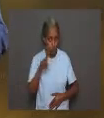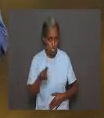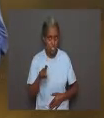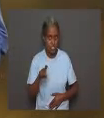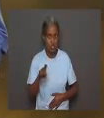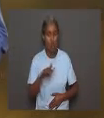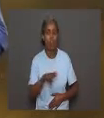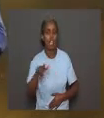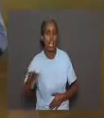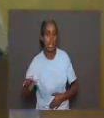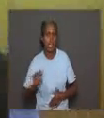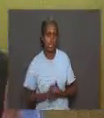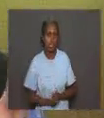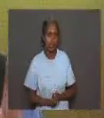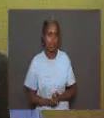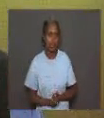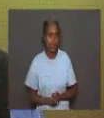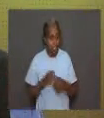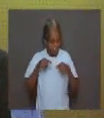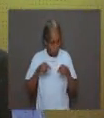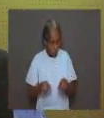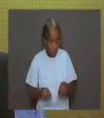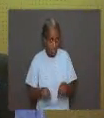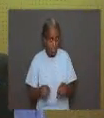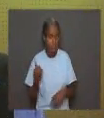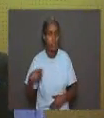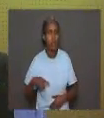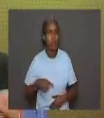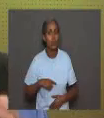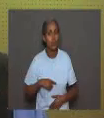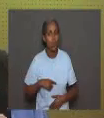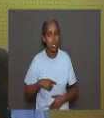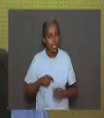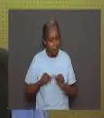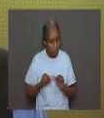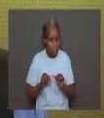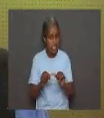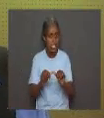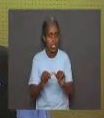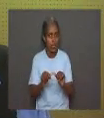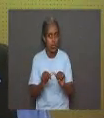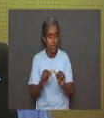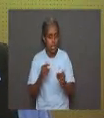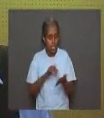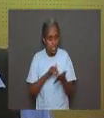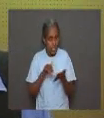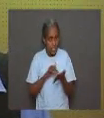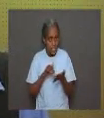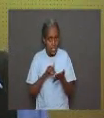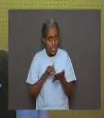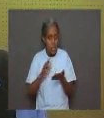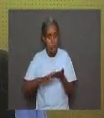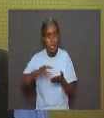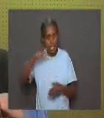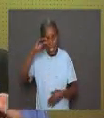of lines. Today, we are going to continue our studies by